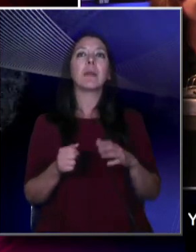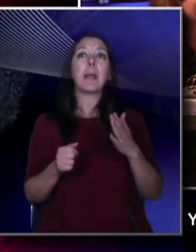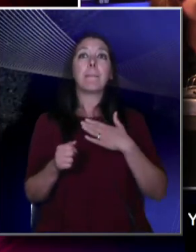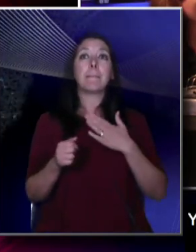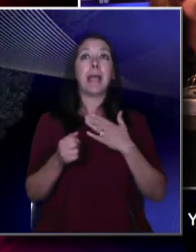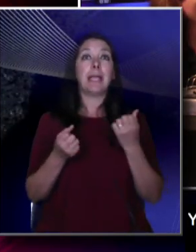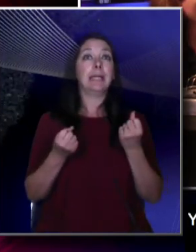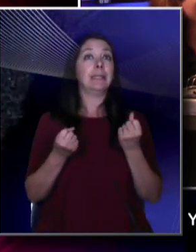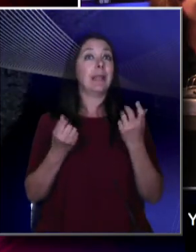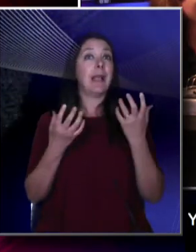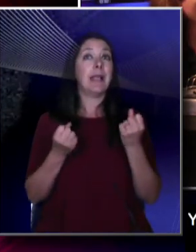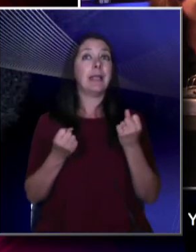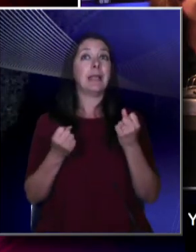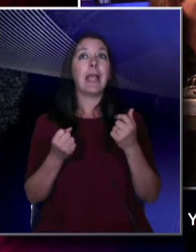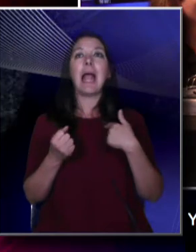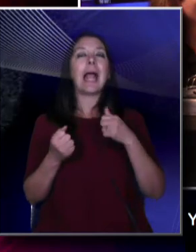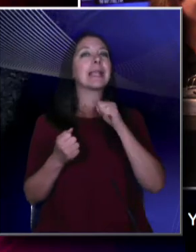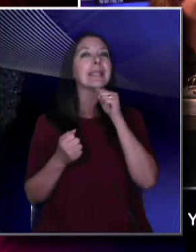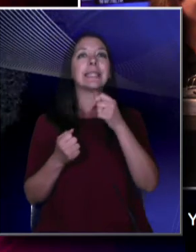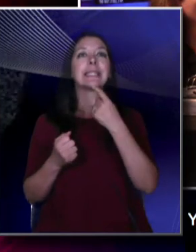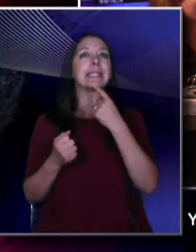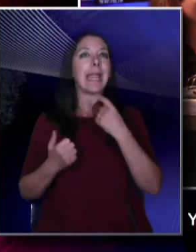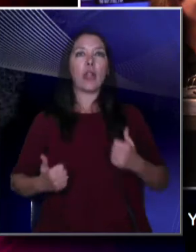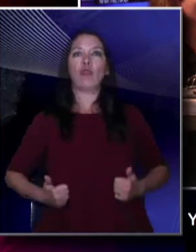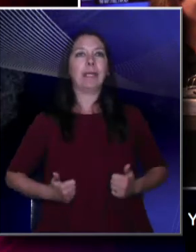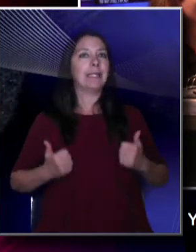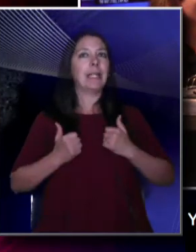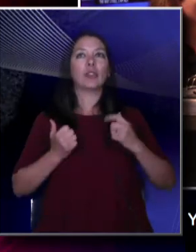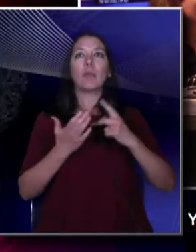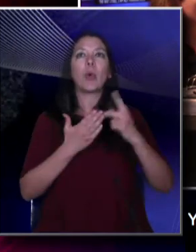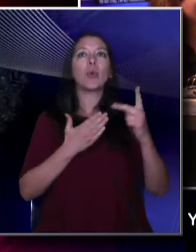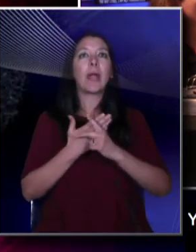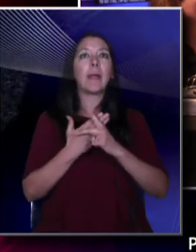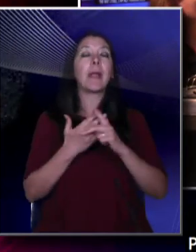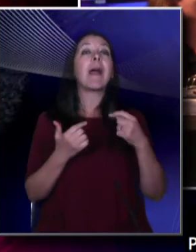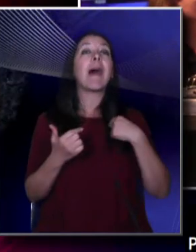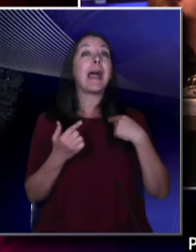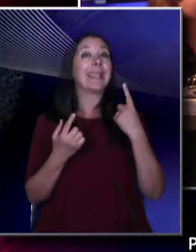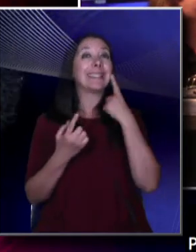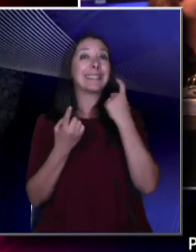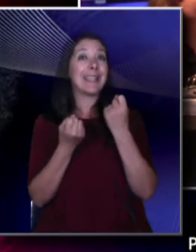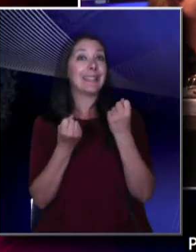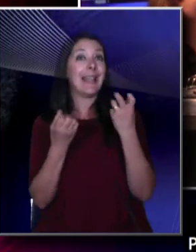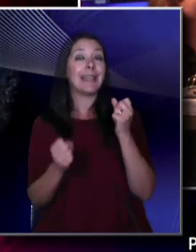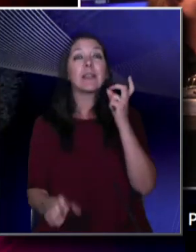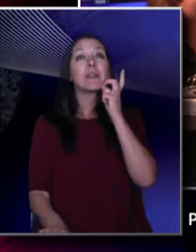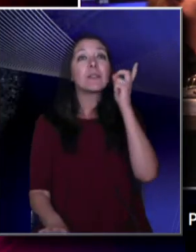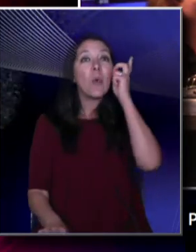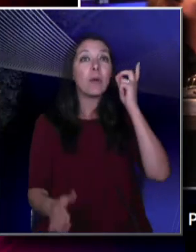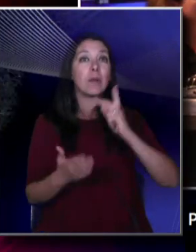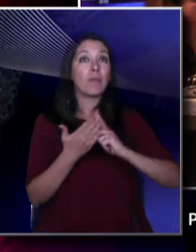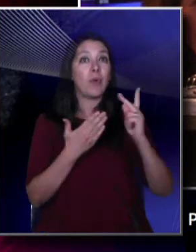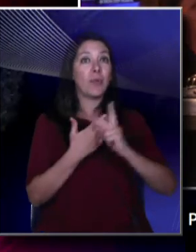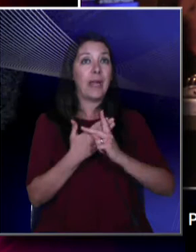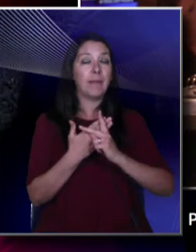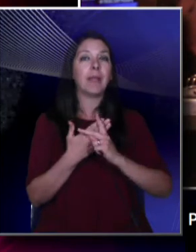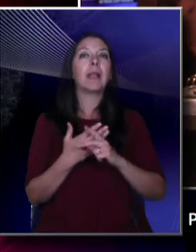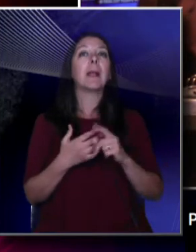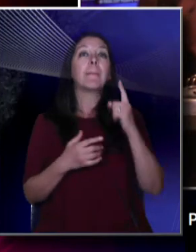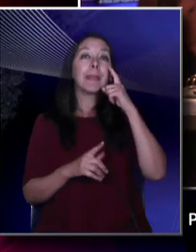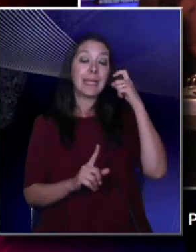I'm not signing residential program, I'm signing dorm programs, because it really is